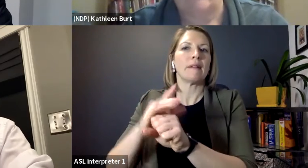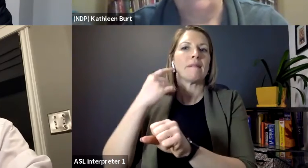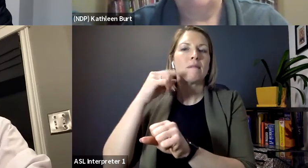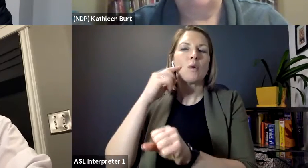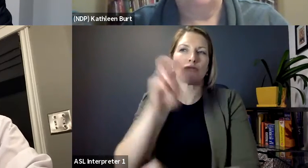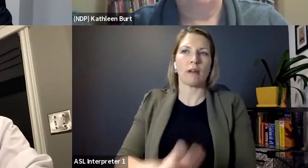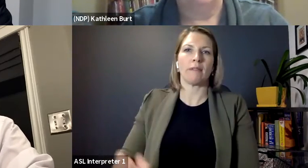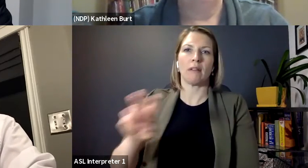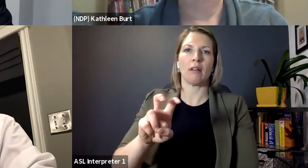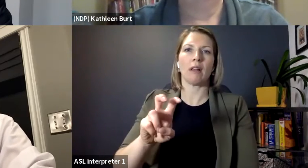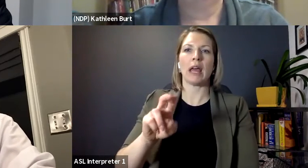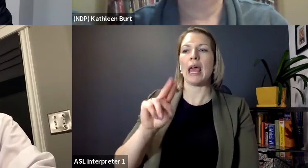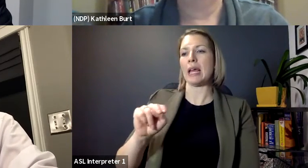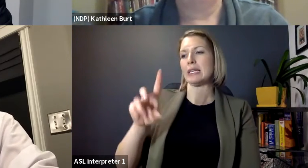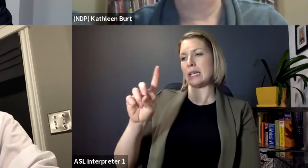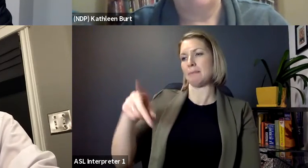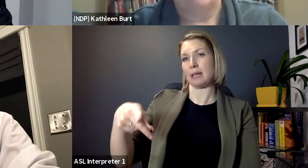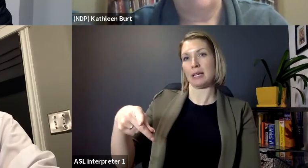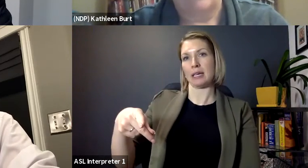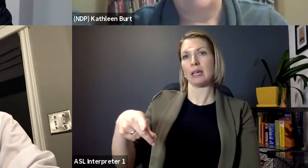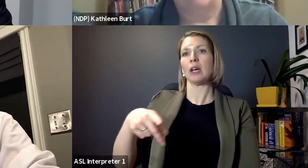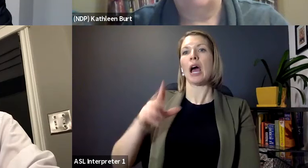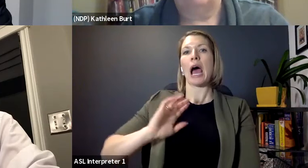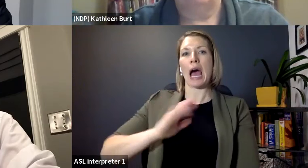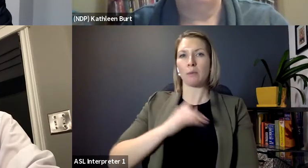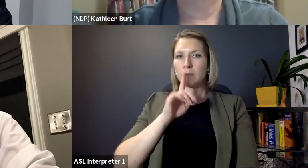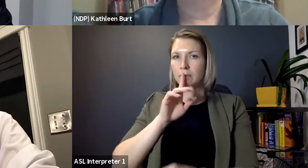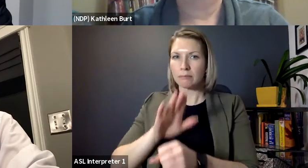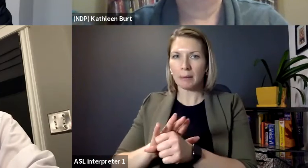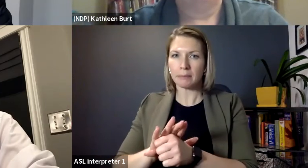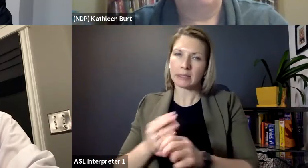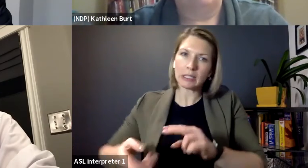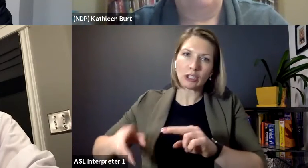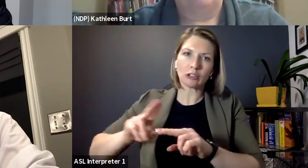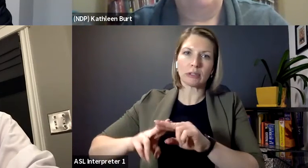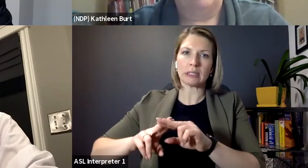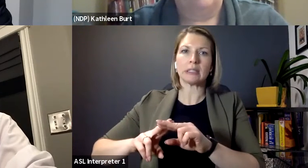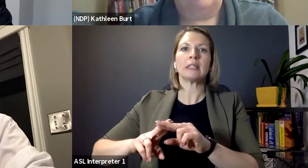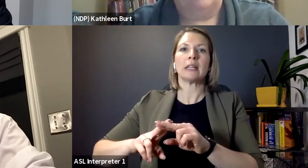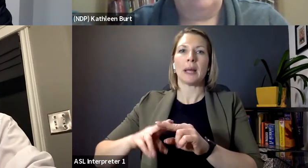wage and the elimination of the small business tax will be of great help.